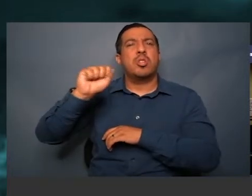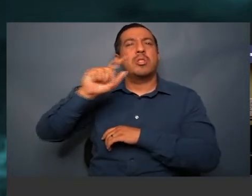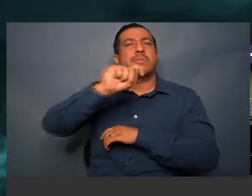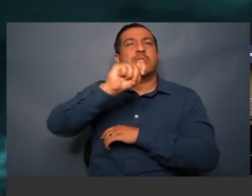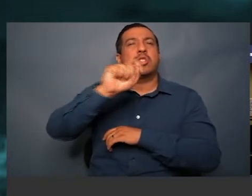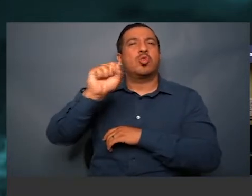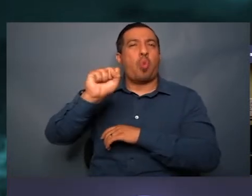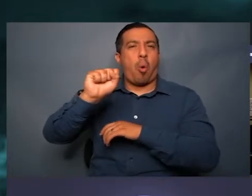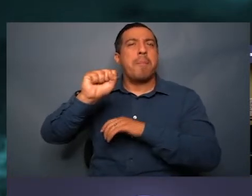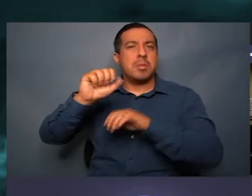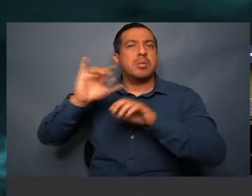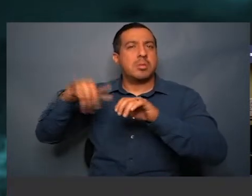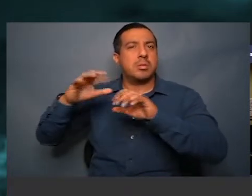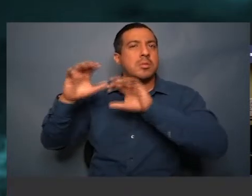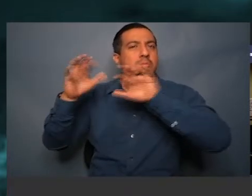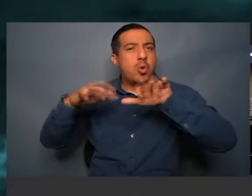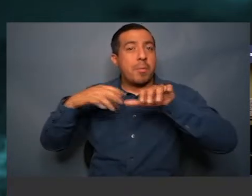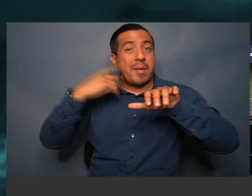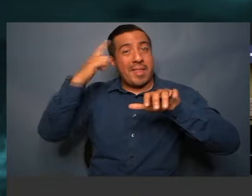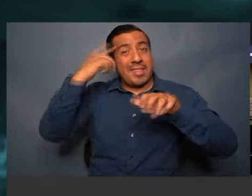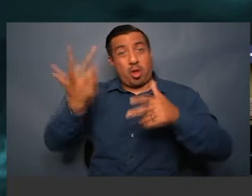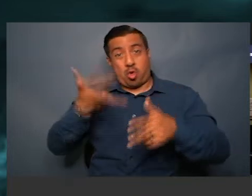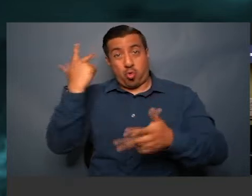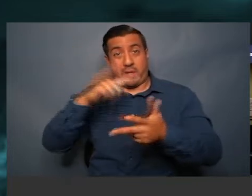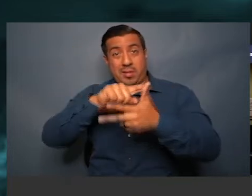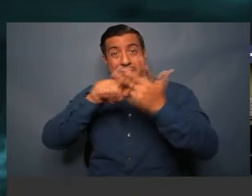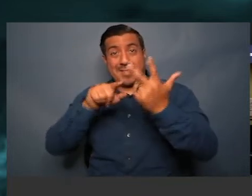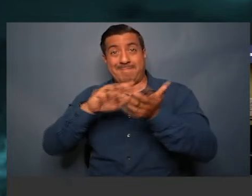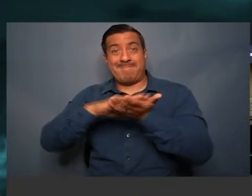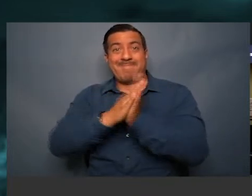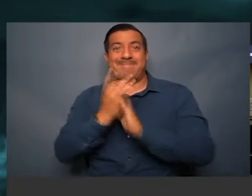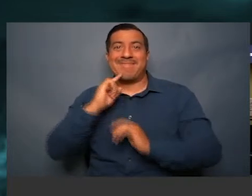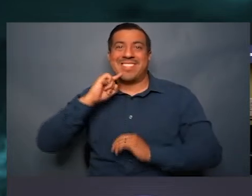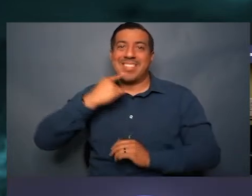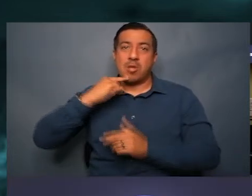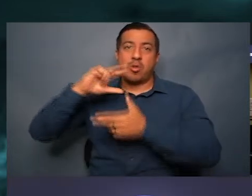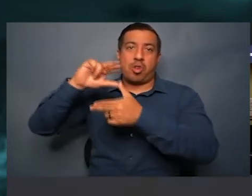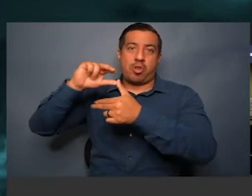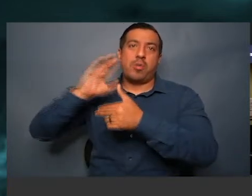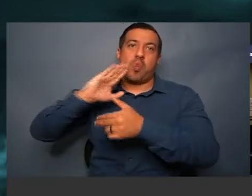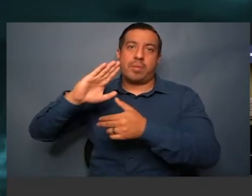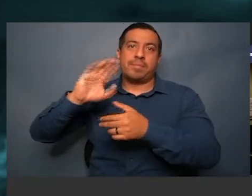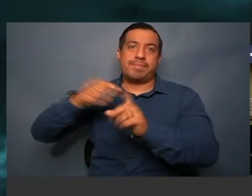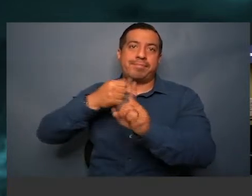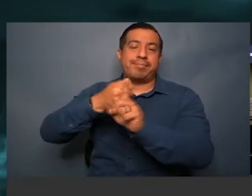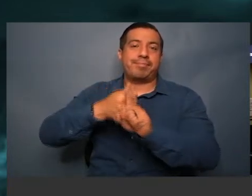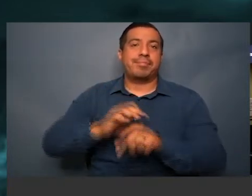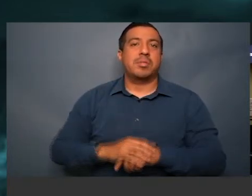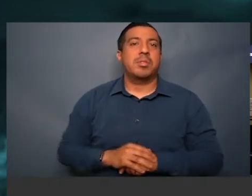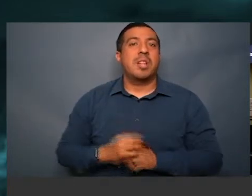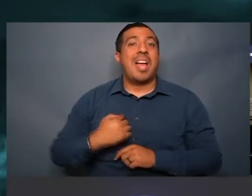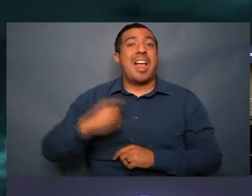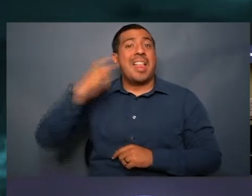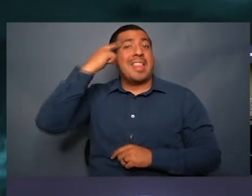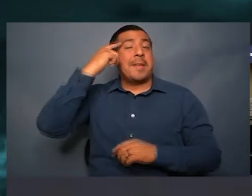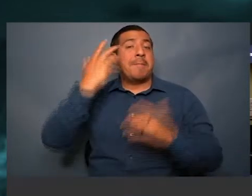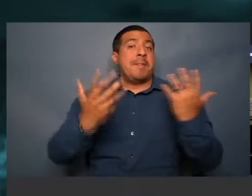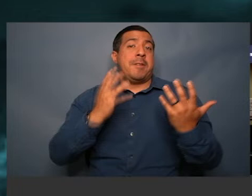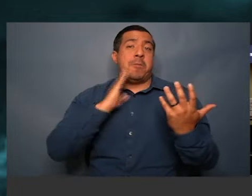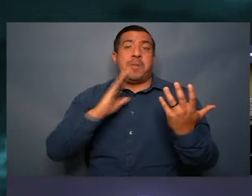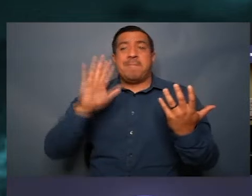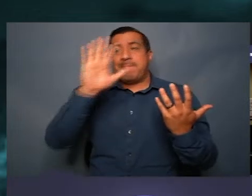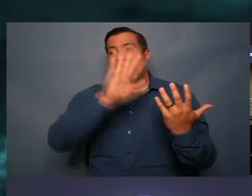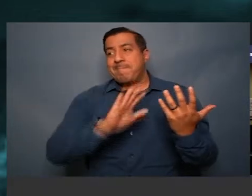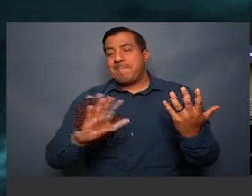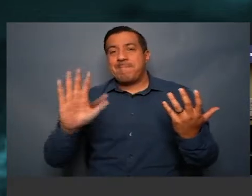becoming hurricanes and about 3 of those becoming major hurricanes. And I'm thinking it's probably going to be somewhere in